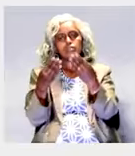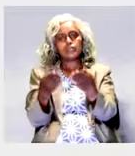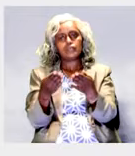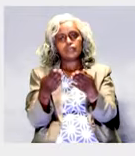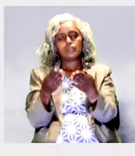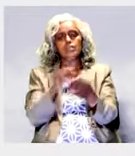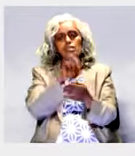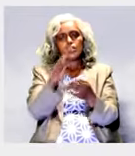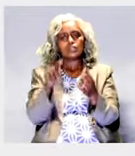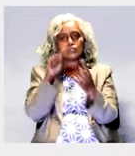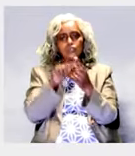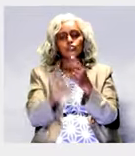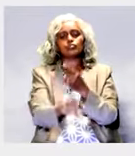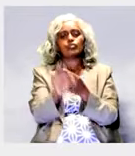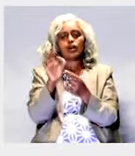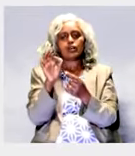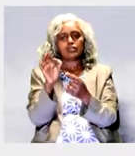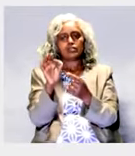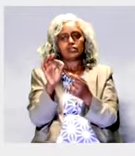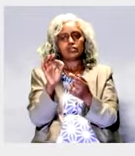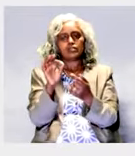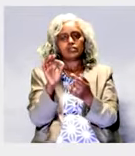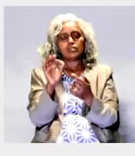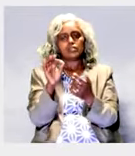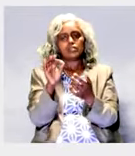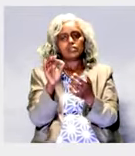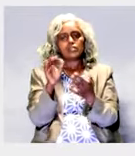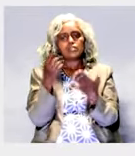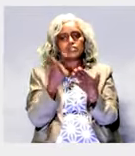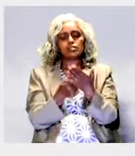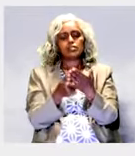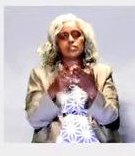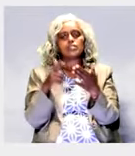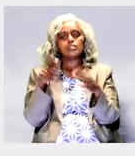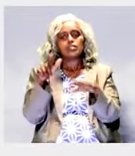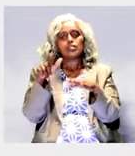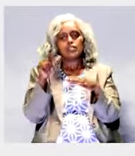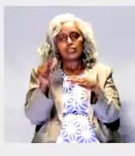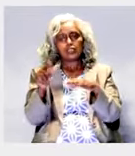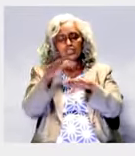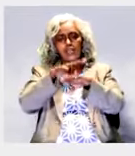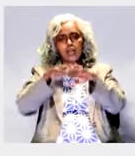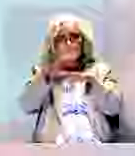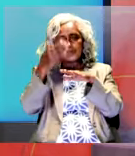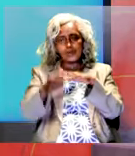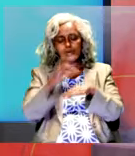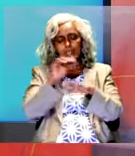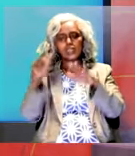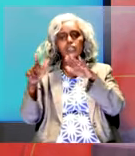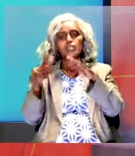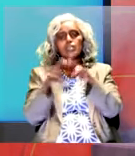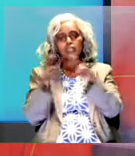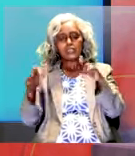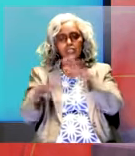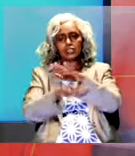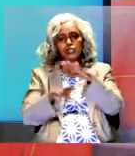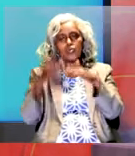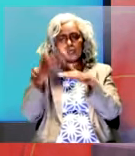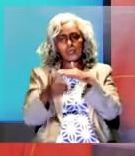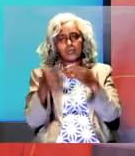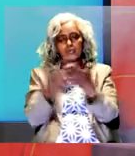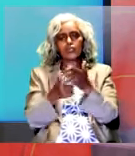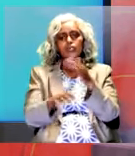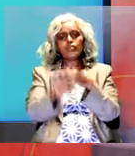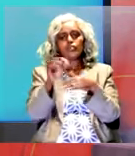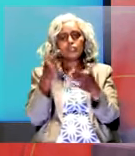We are asked to find it is least upper bound and greatest lower bound. To find that, we have to